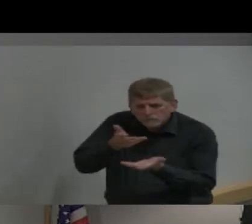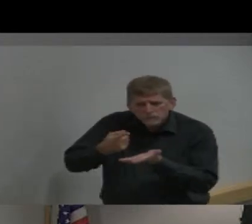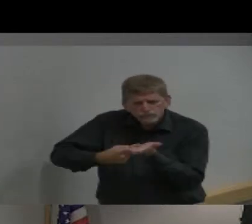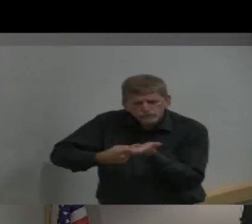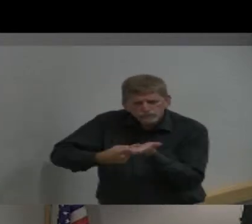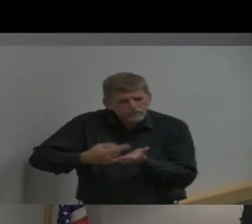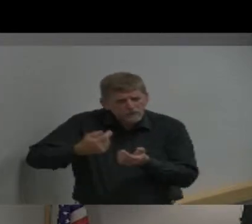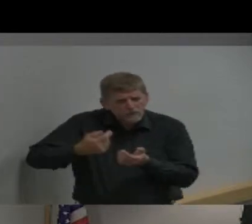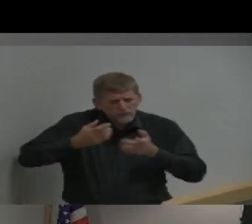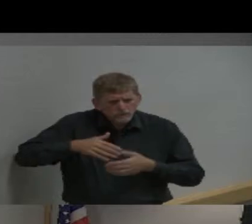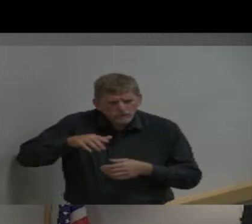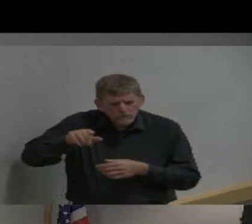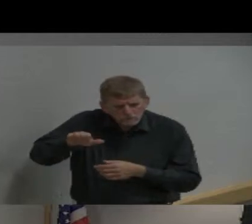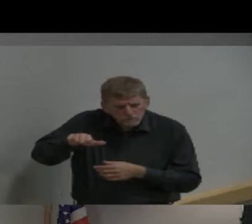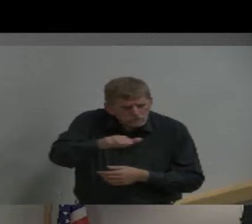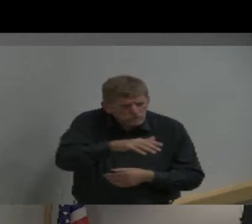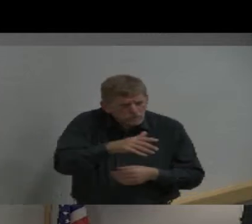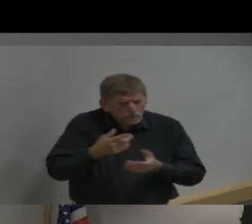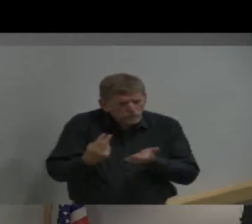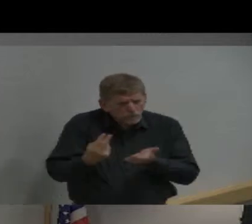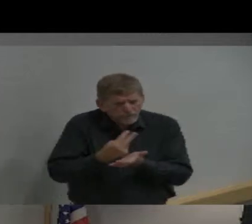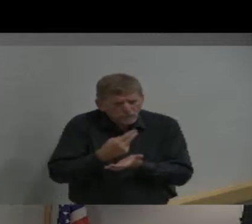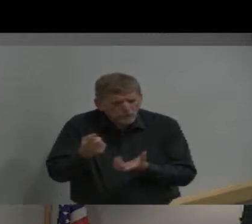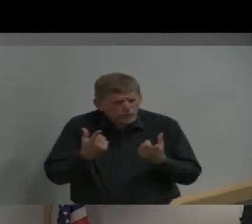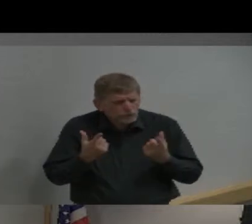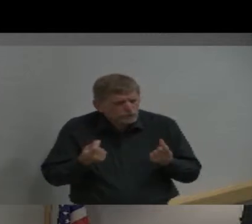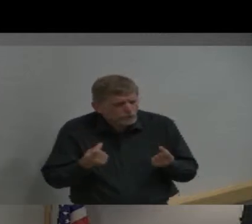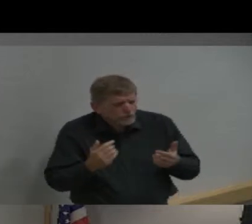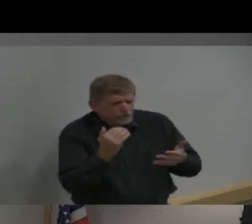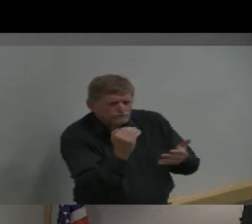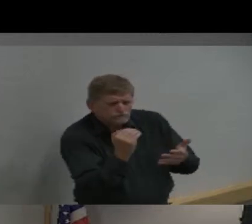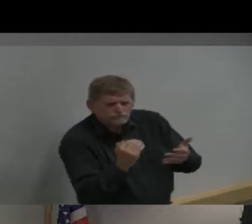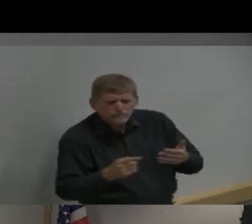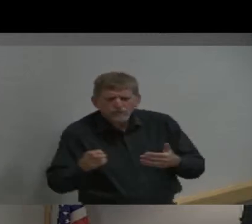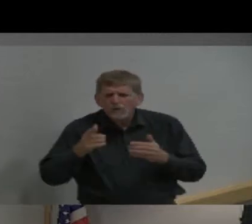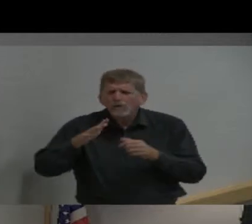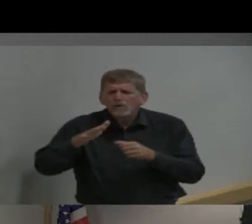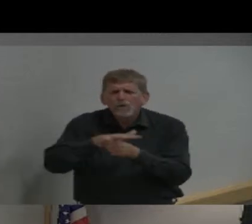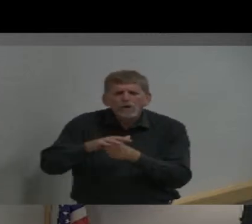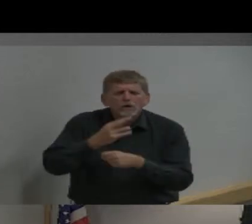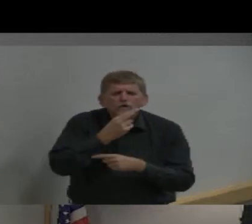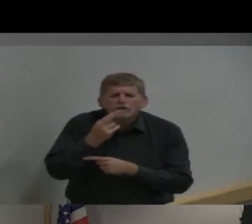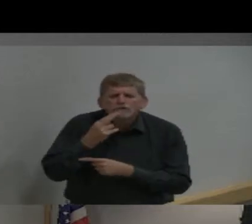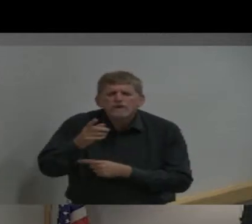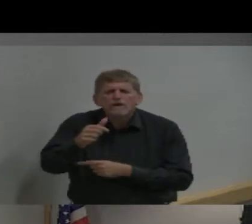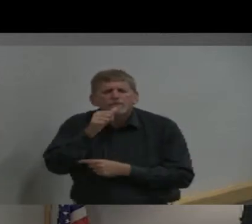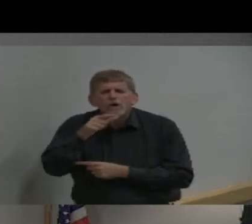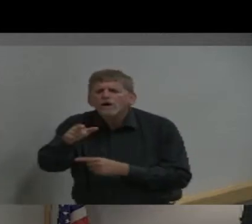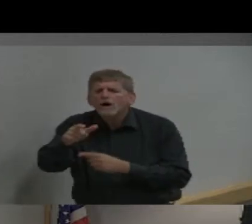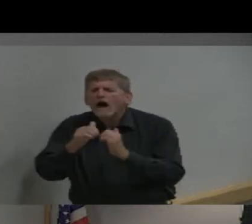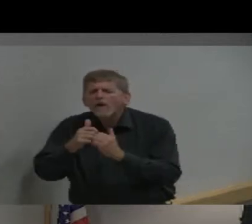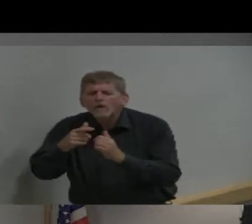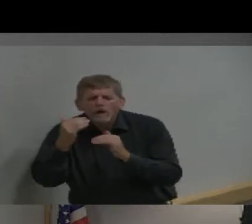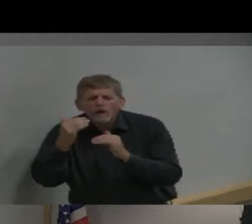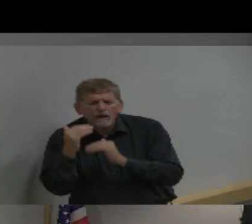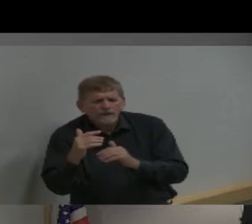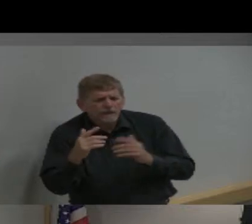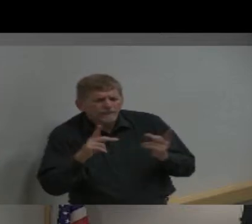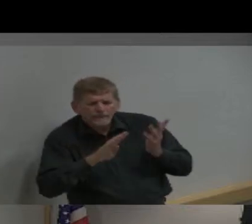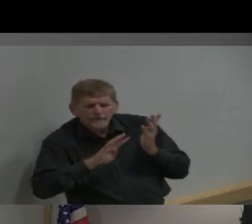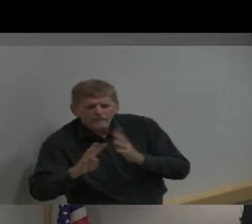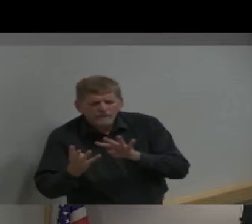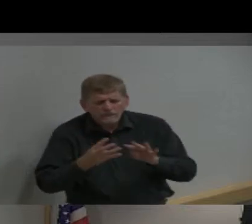to review the local restaurant and bar restrictions, and to also